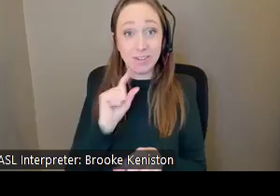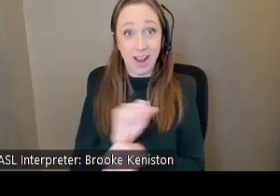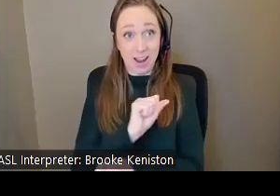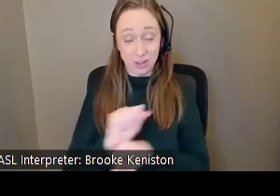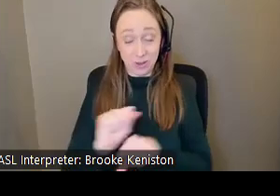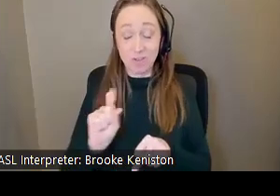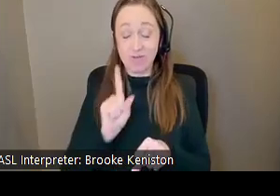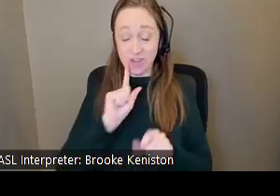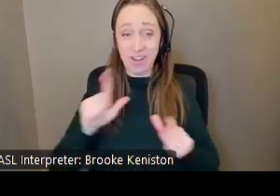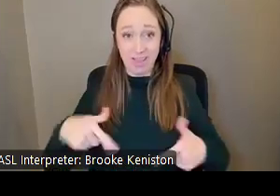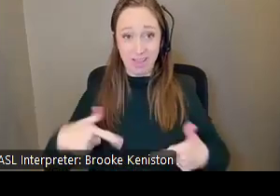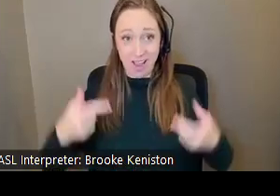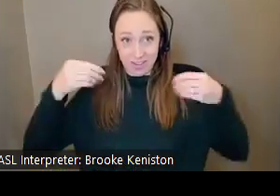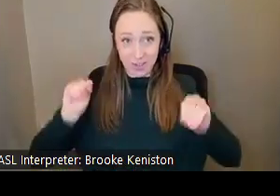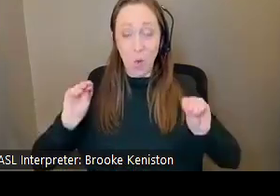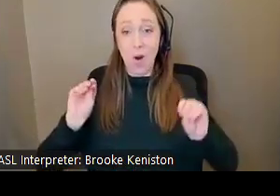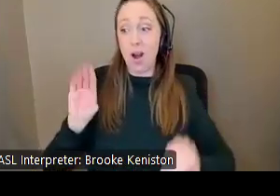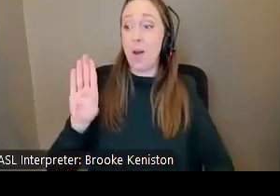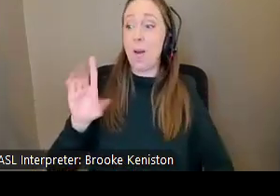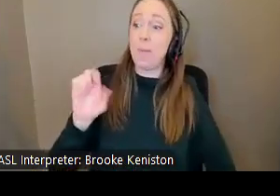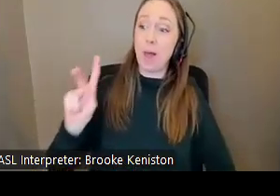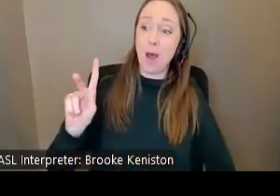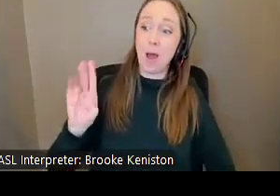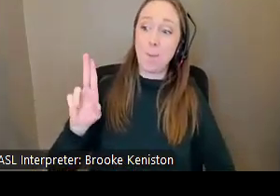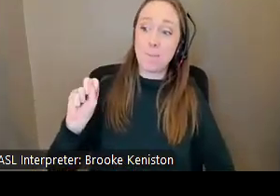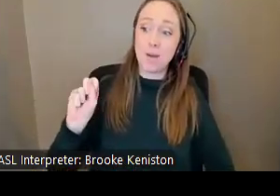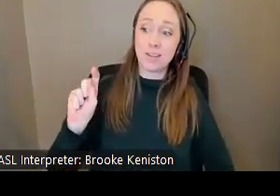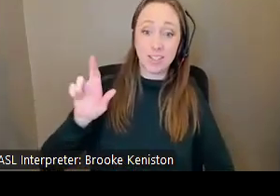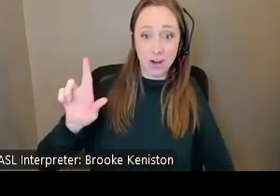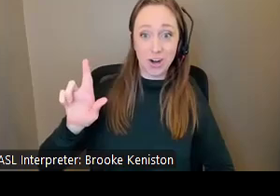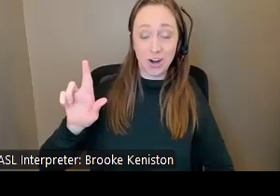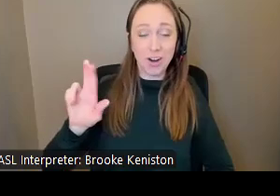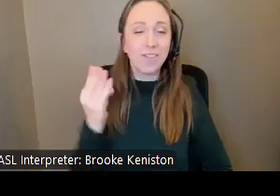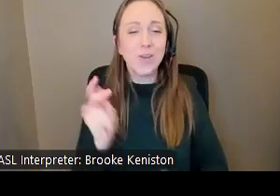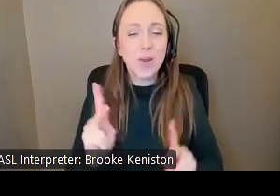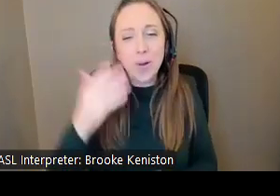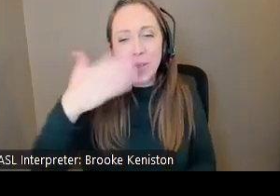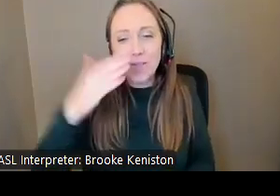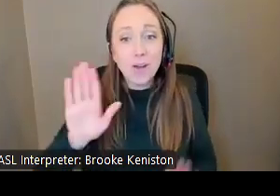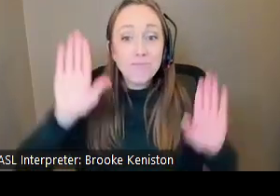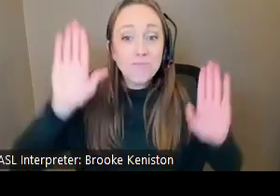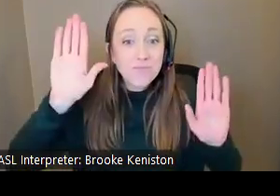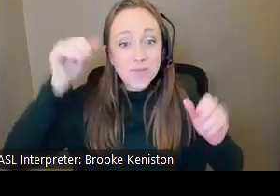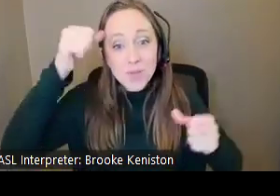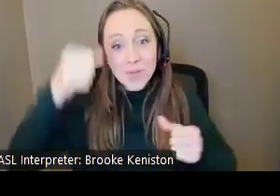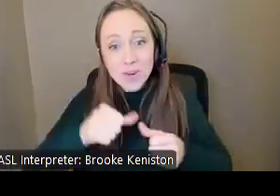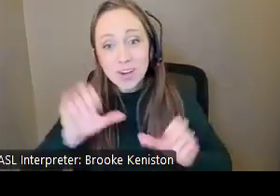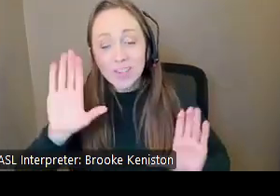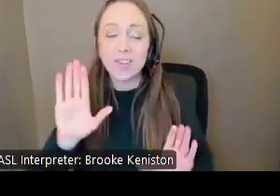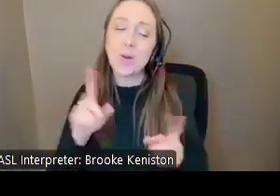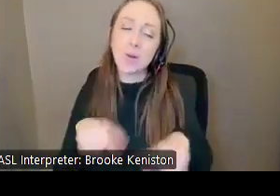store. I have a few hands up front, none in the back. And so, okay, so everybody remembers